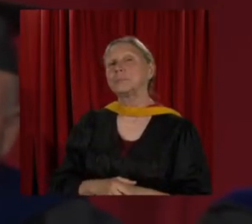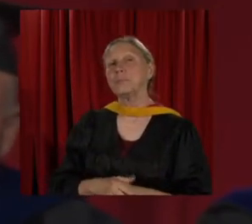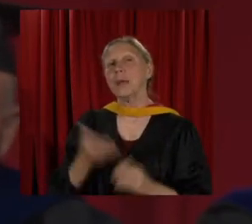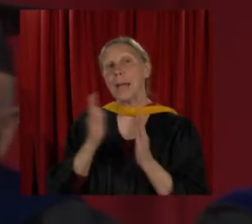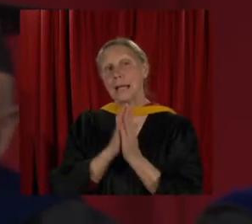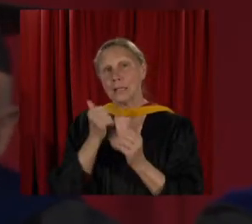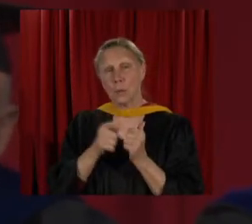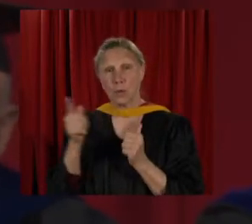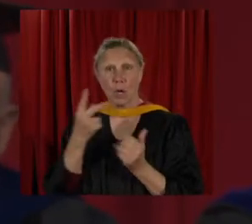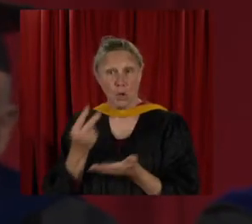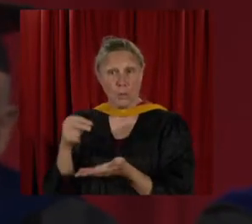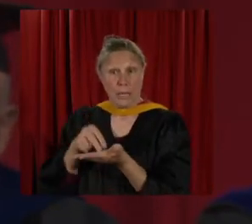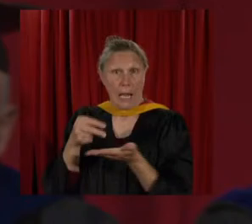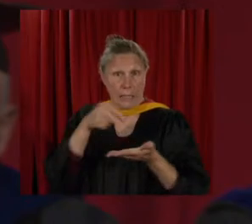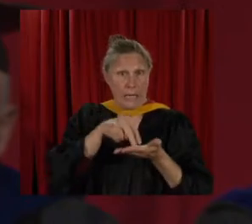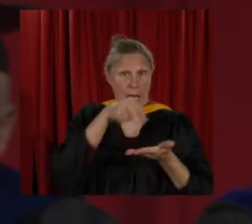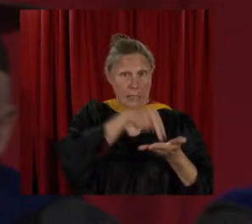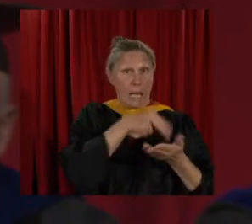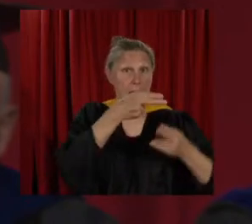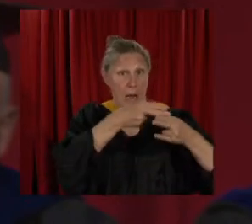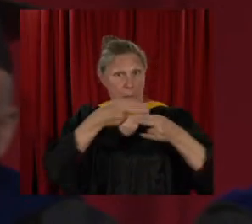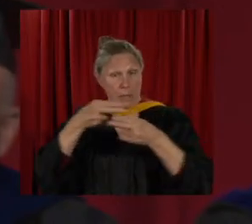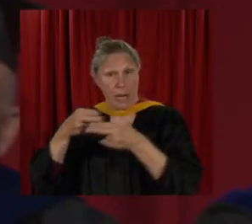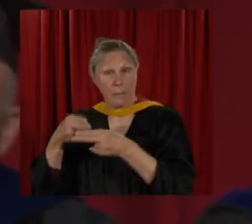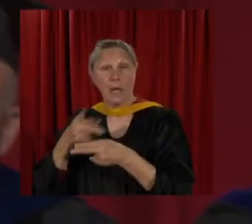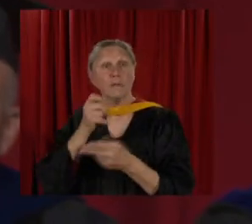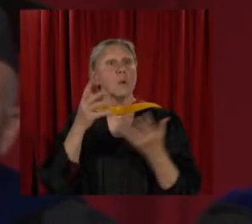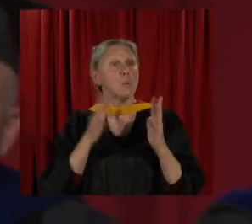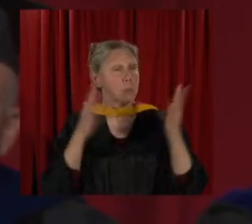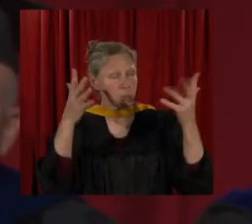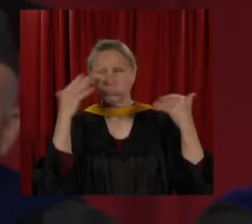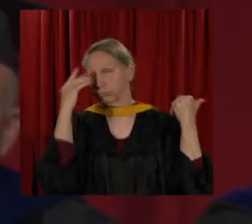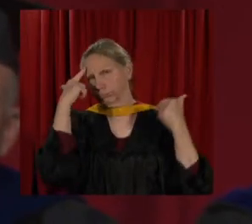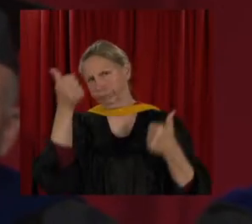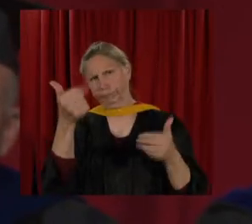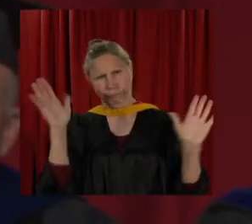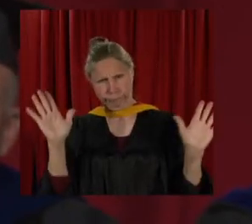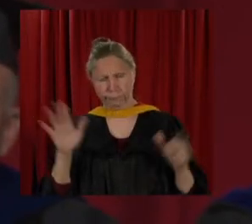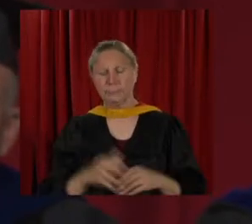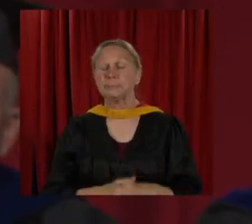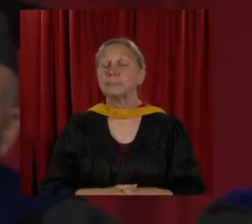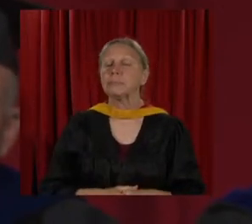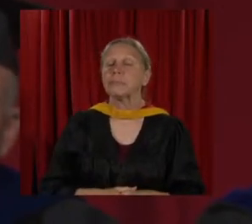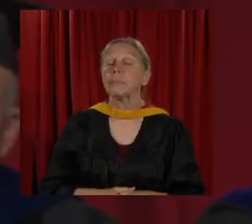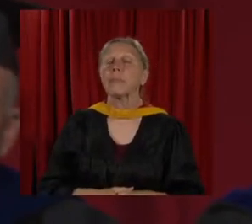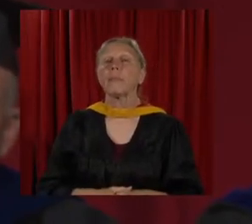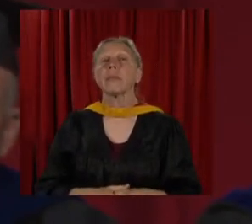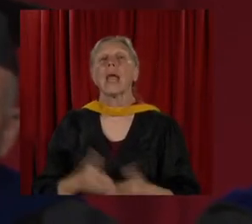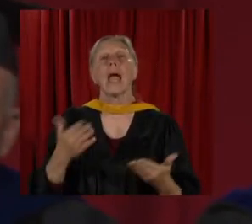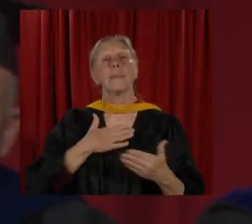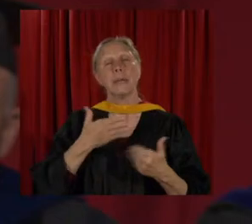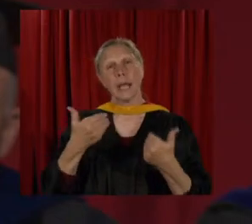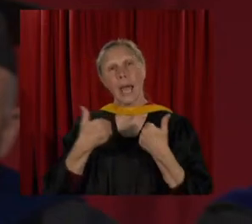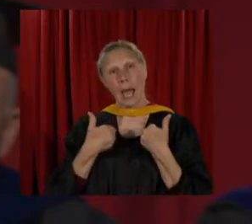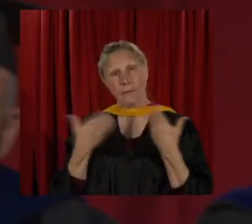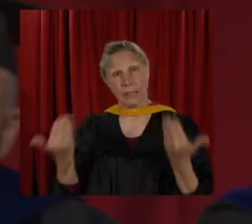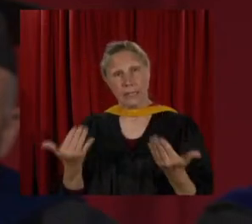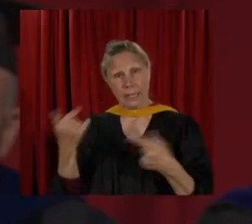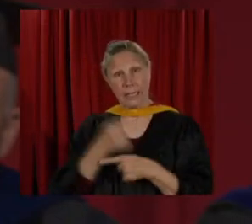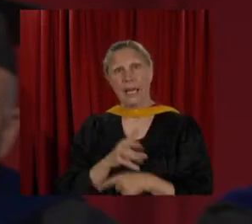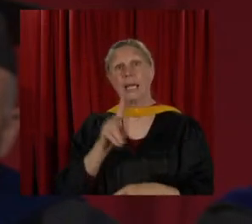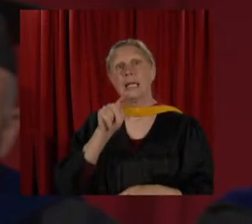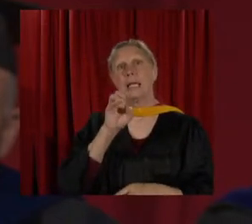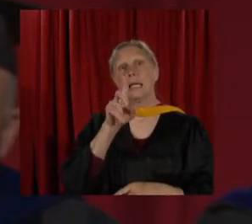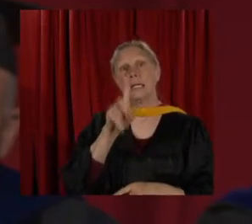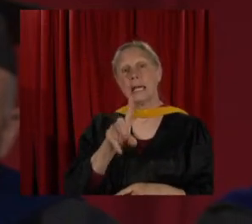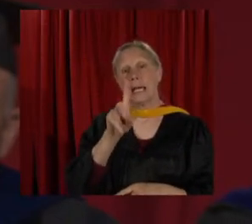each one to please stand as I introduce your name. If you want to applaud, please do. We are pleased to have with us today Mr.